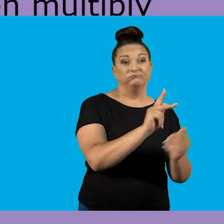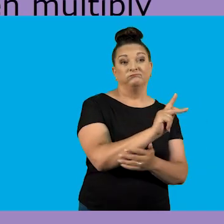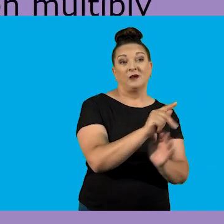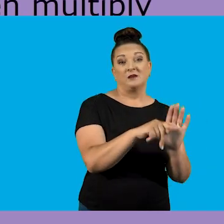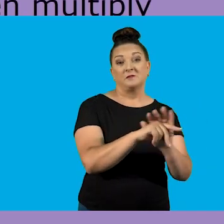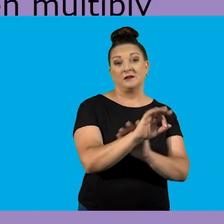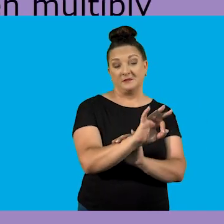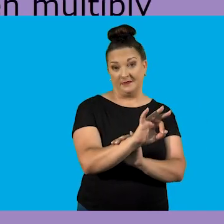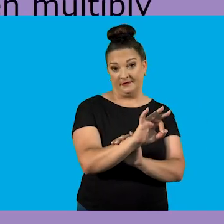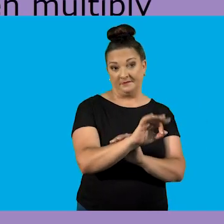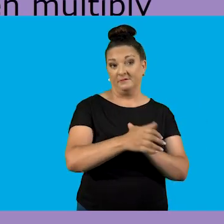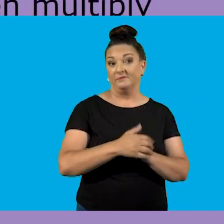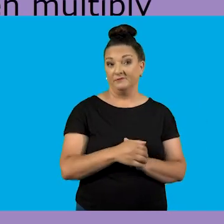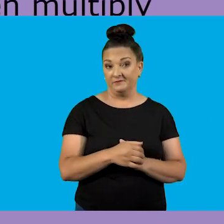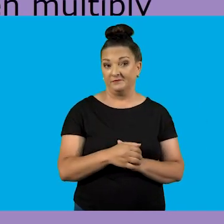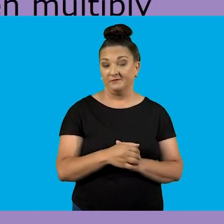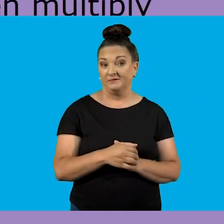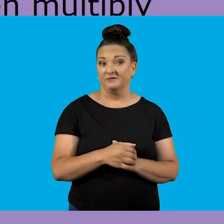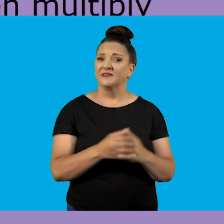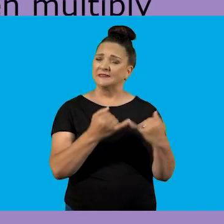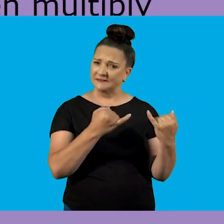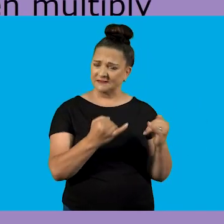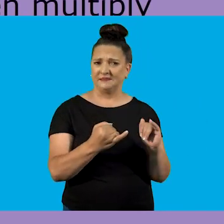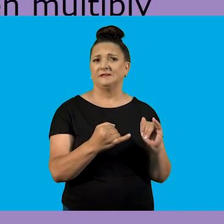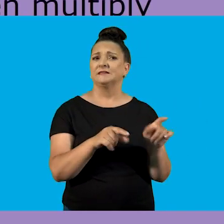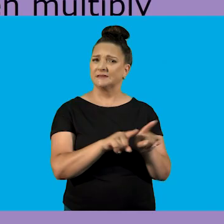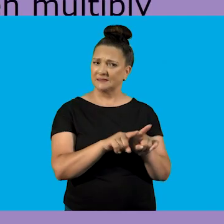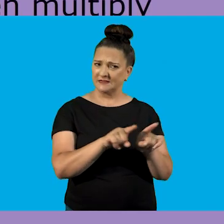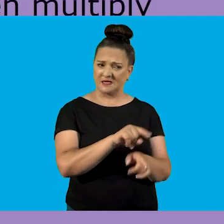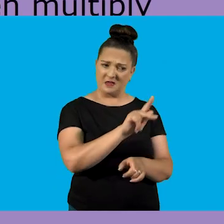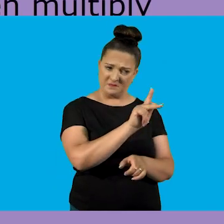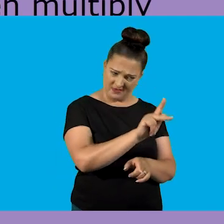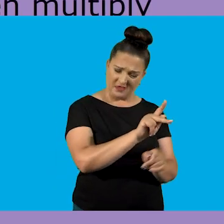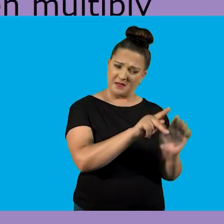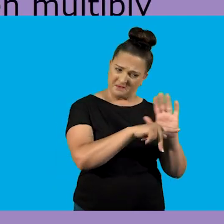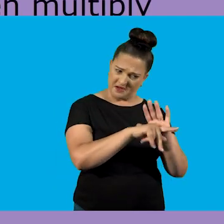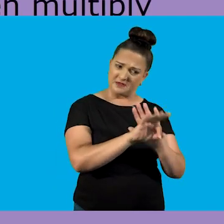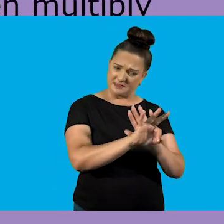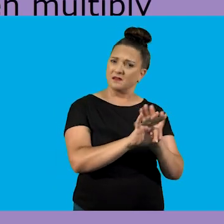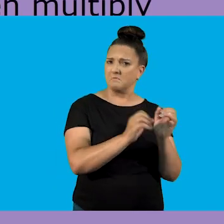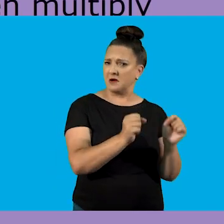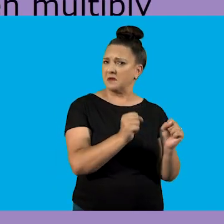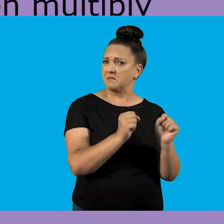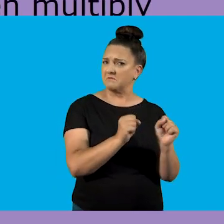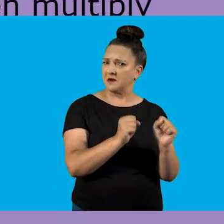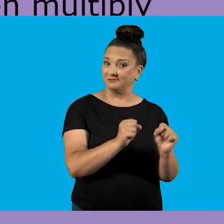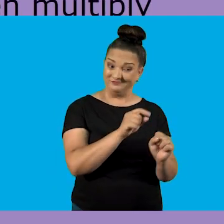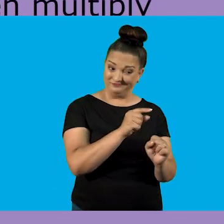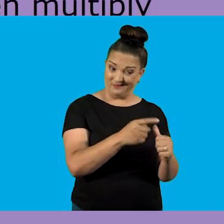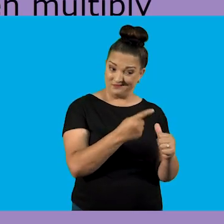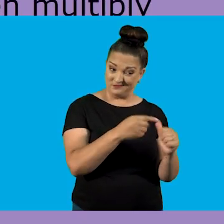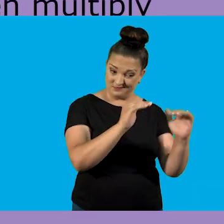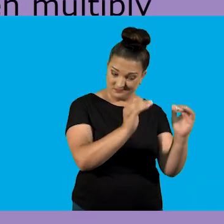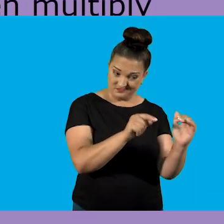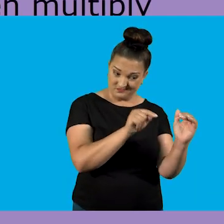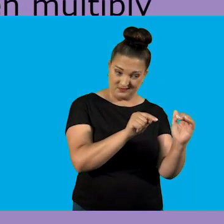by K minus 3. You can see there we are still subtracting 3 from a certain number, and then whatever answer we get